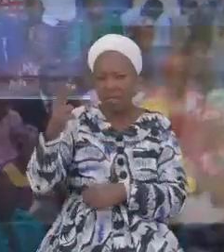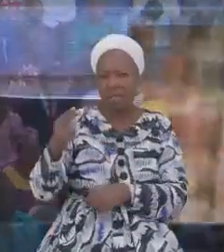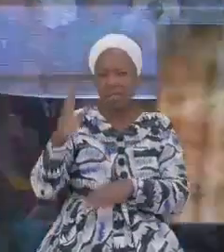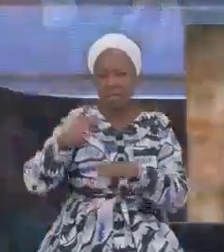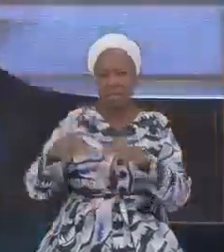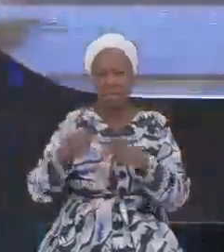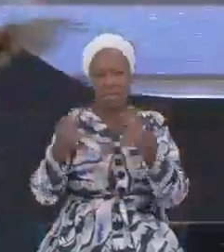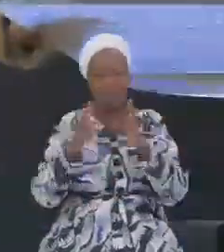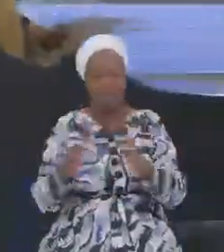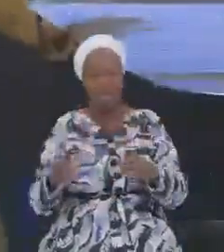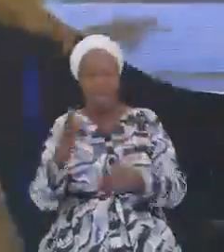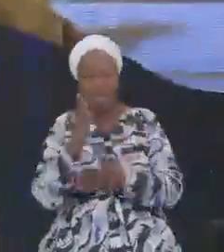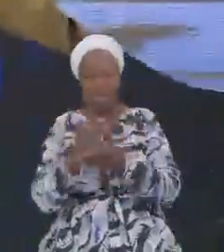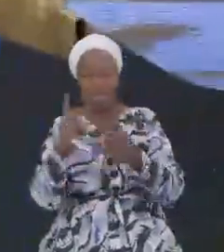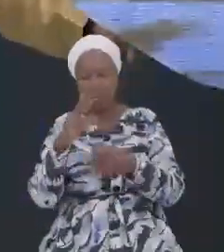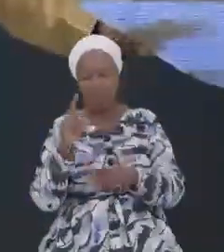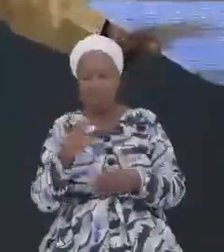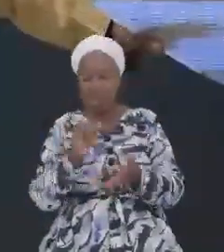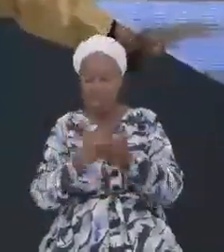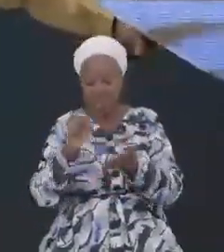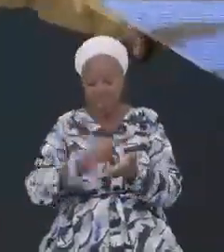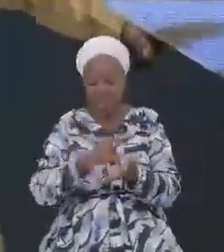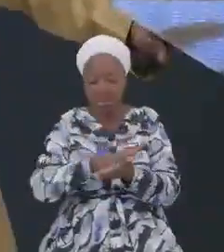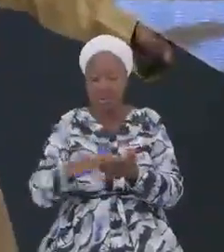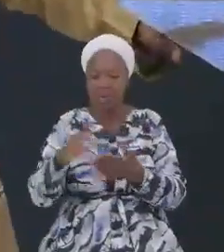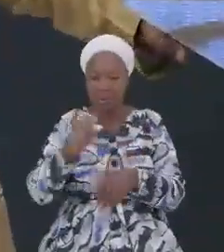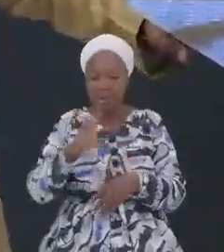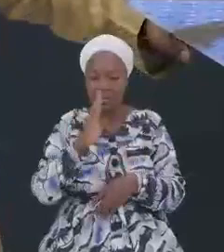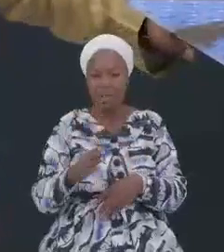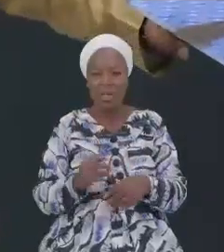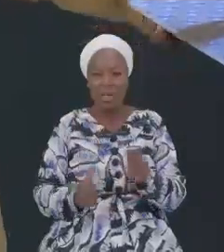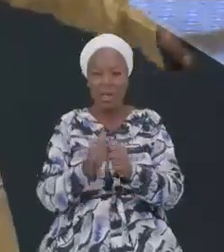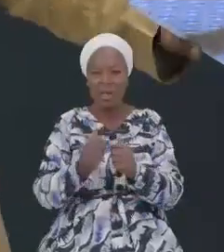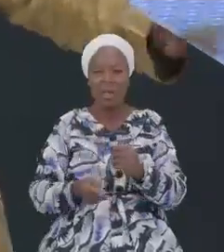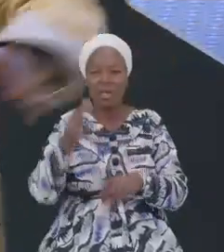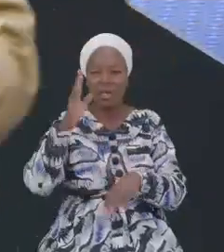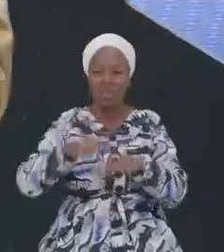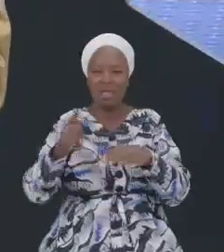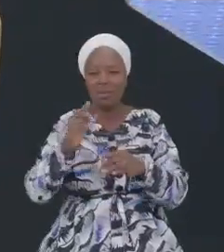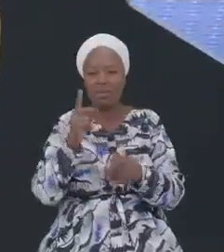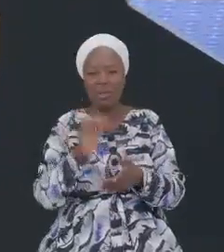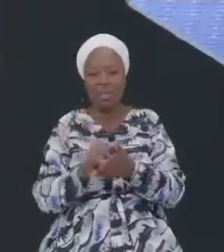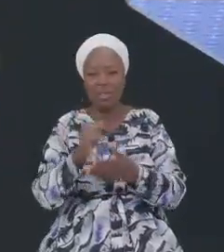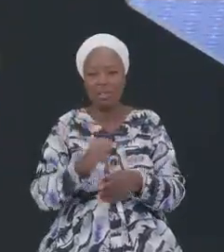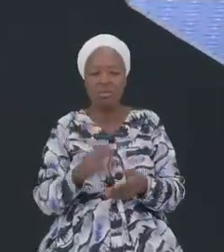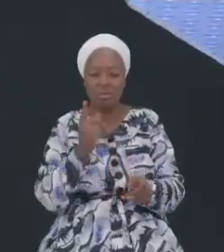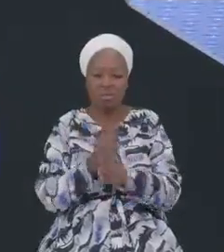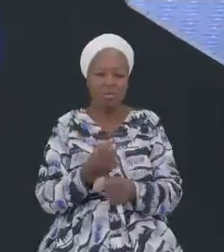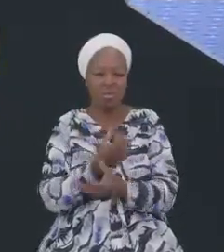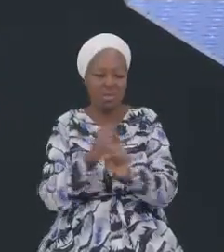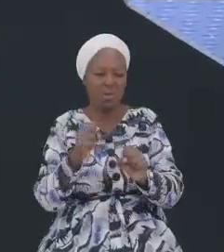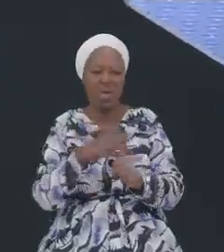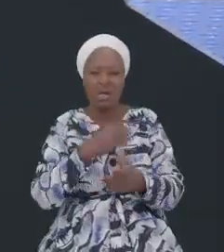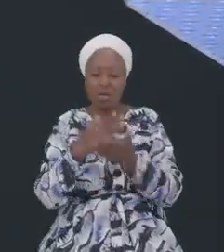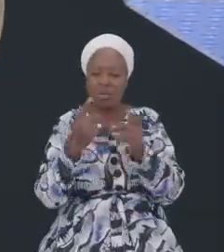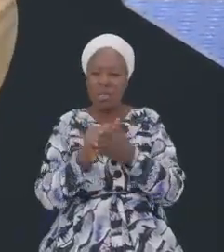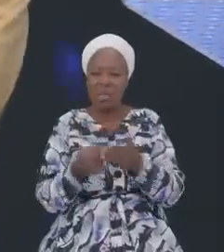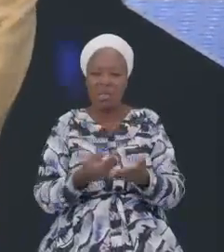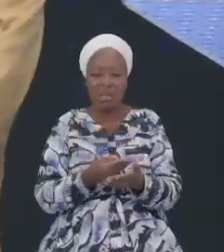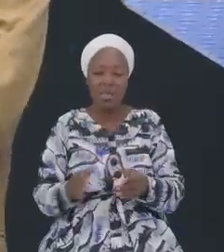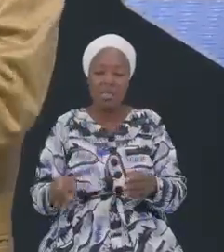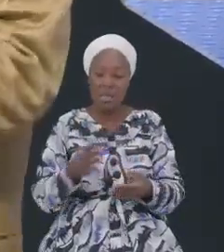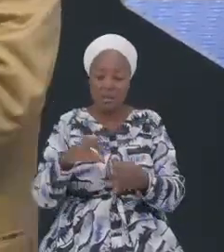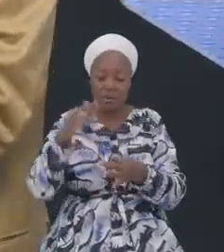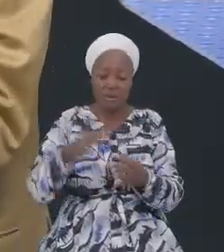sanctified has to be higher than the one who is only saved. And somebody who is spirit-filled, baptized in the Holy Ghost, has to